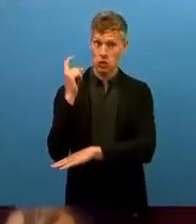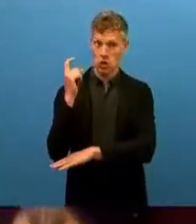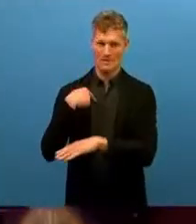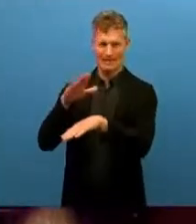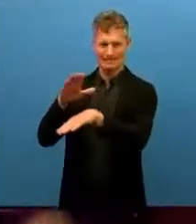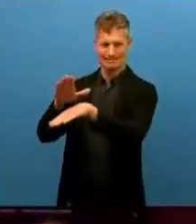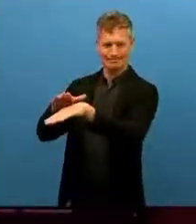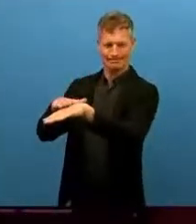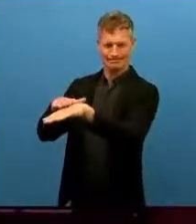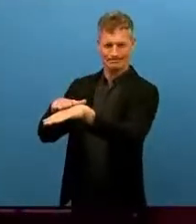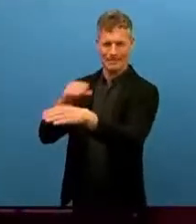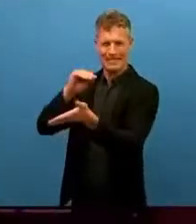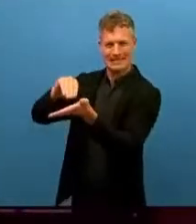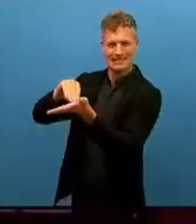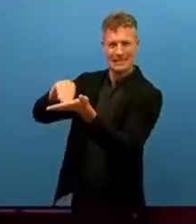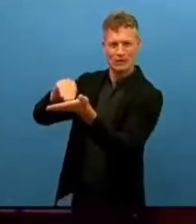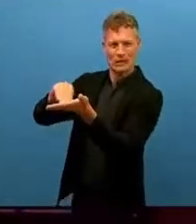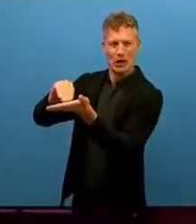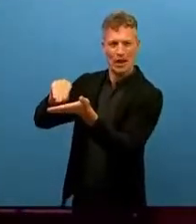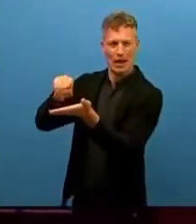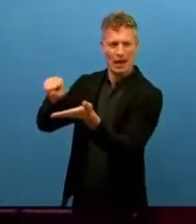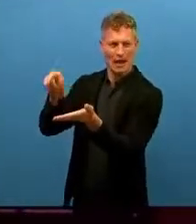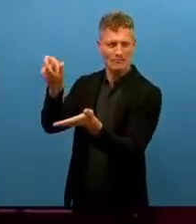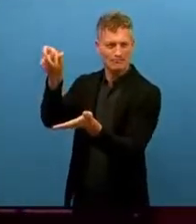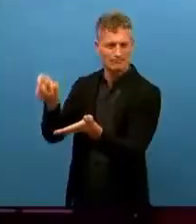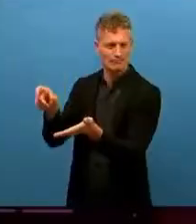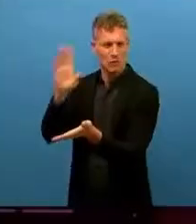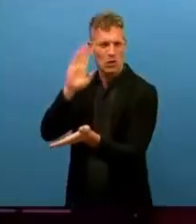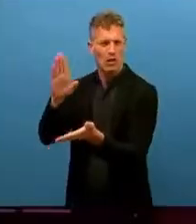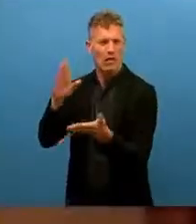very quick announcement.